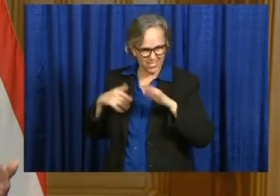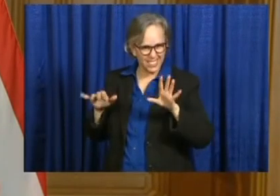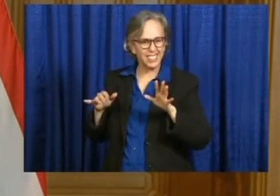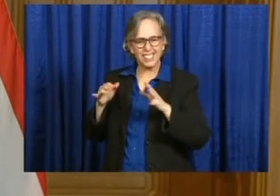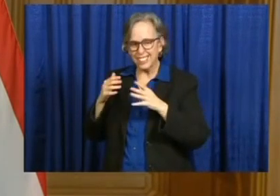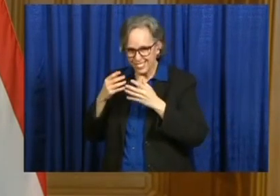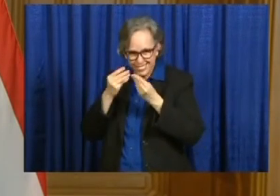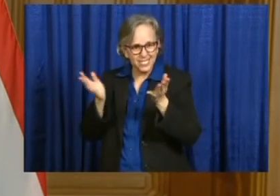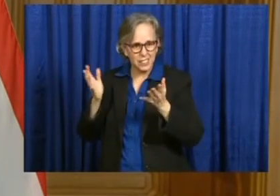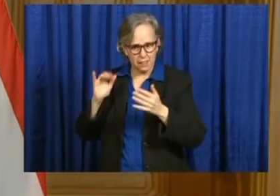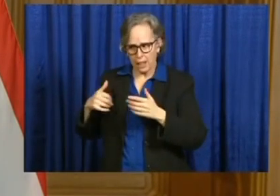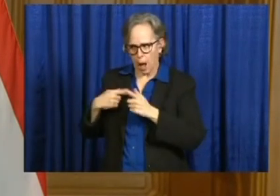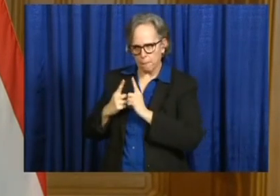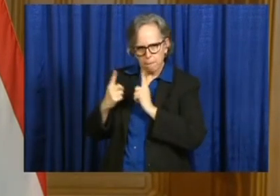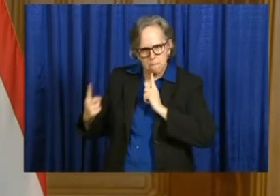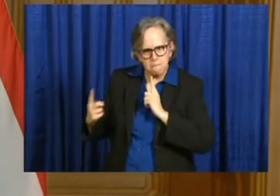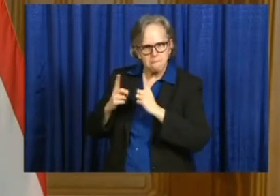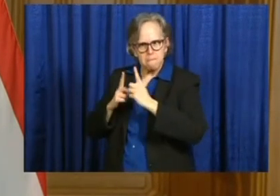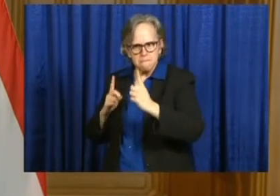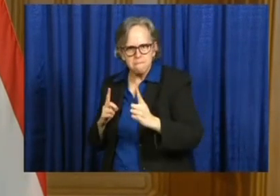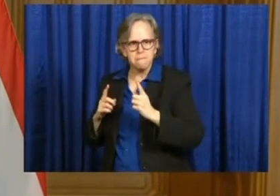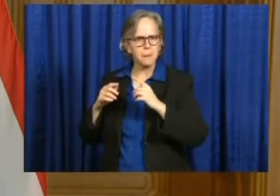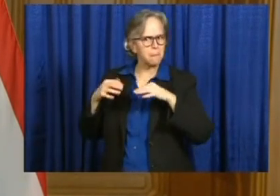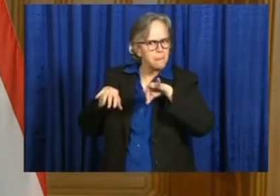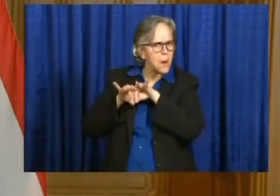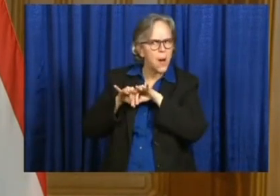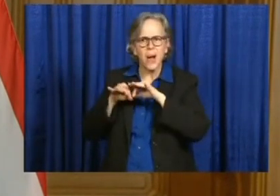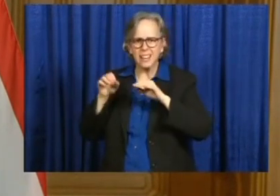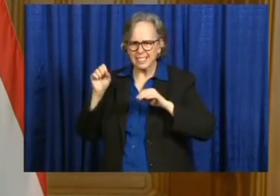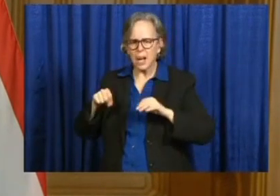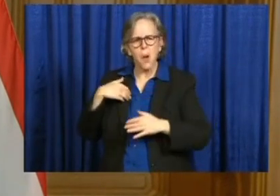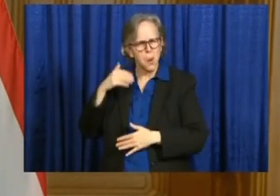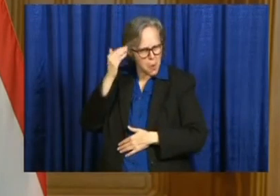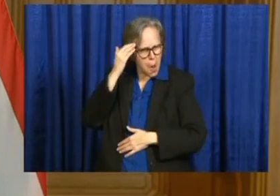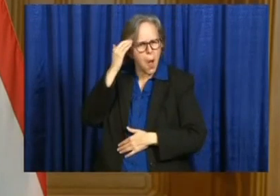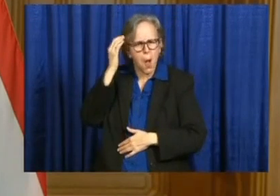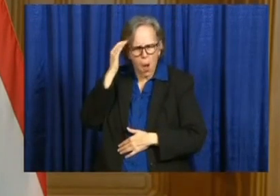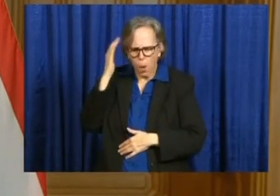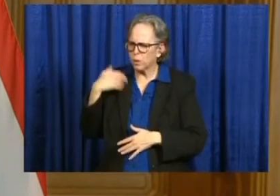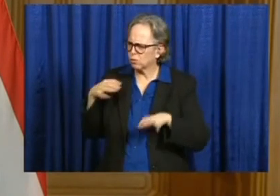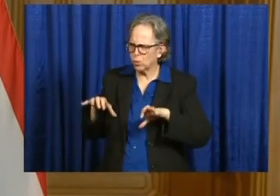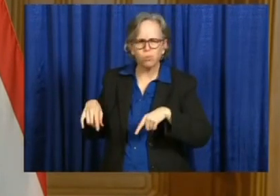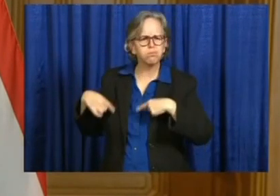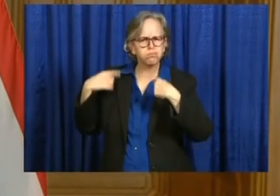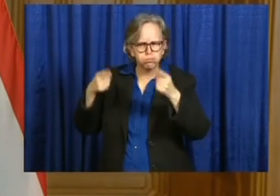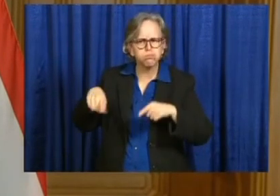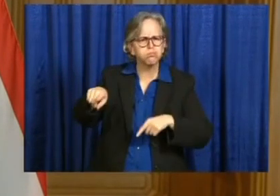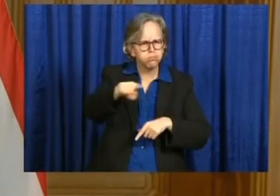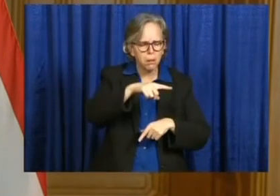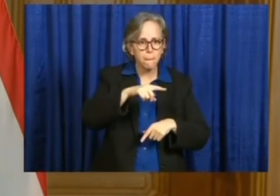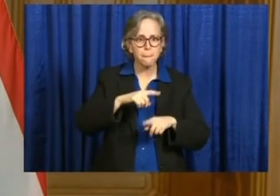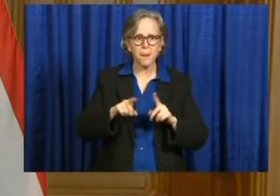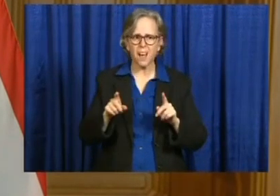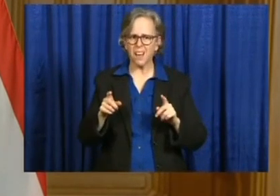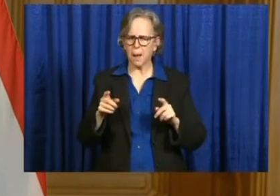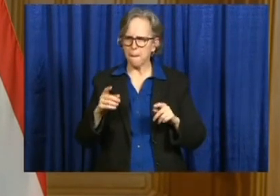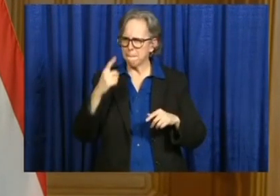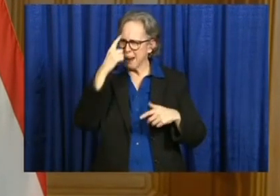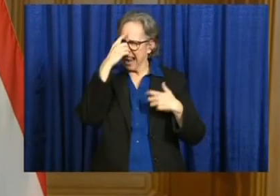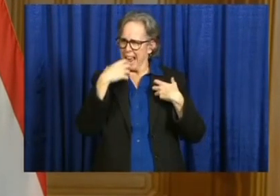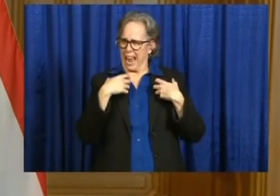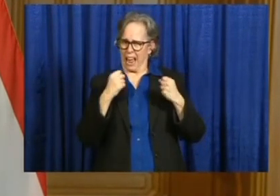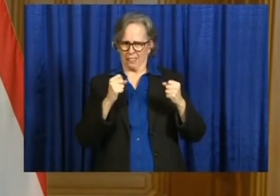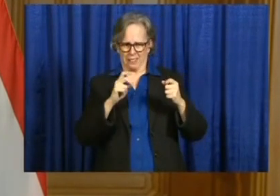to grandkids. And so I know people are doing that, but mental health concerns, all of